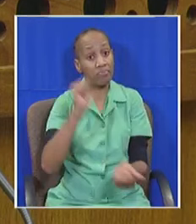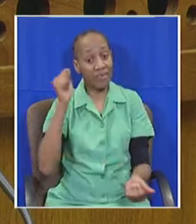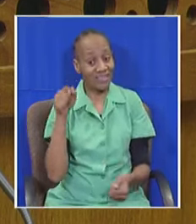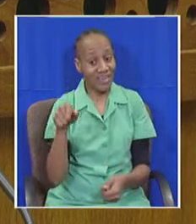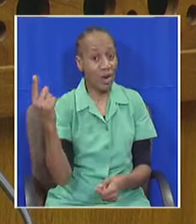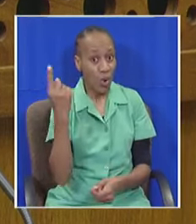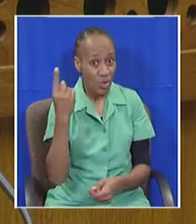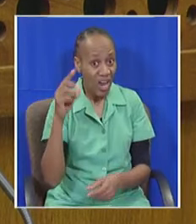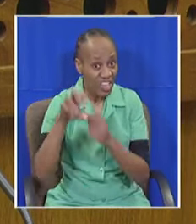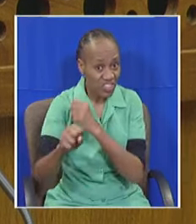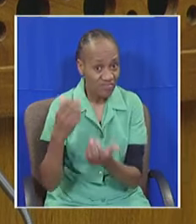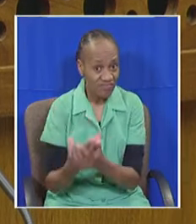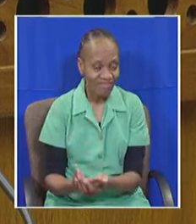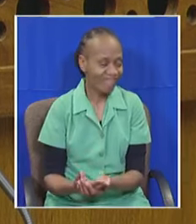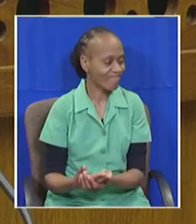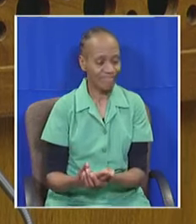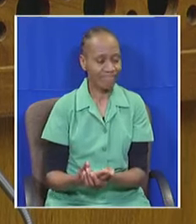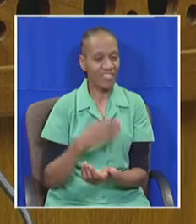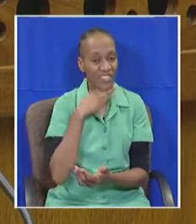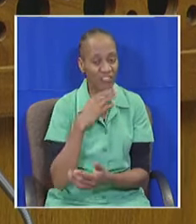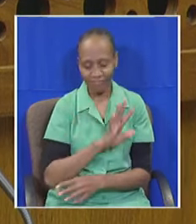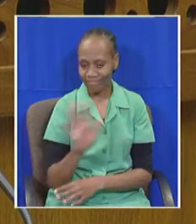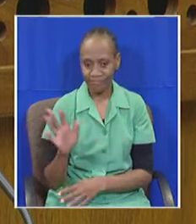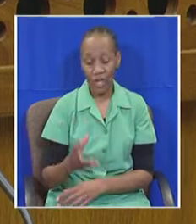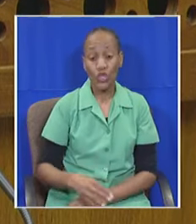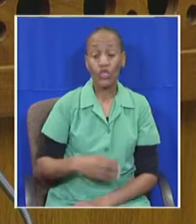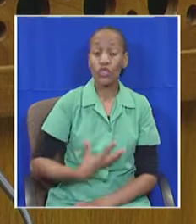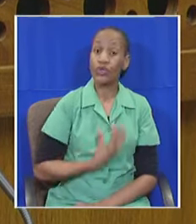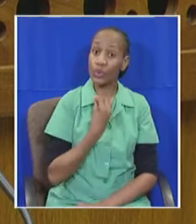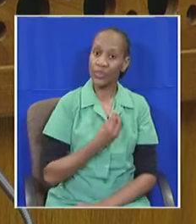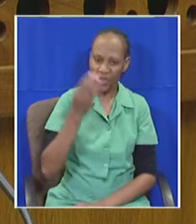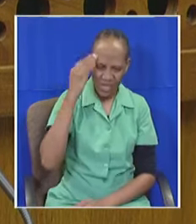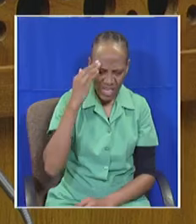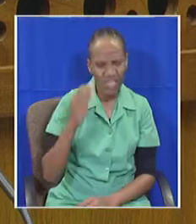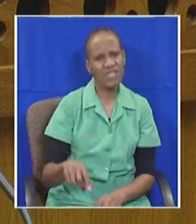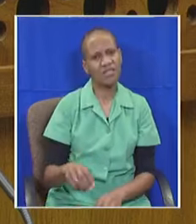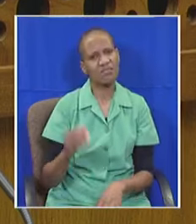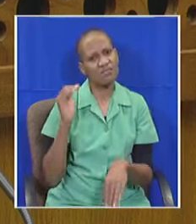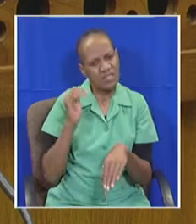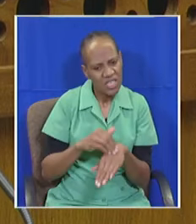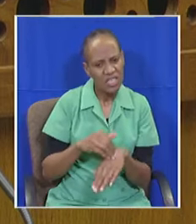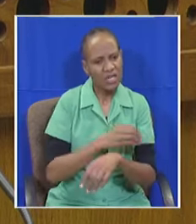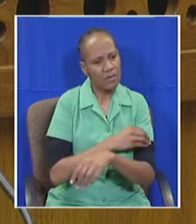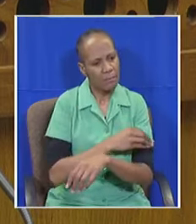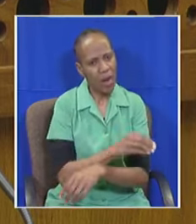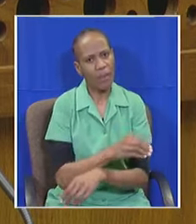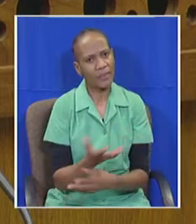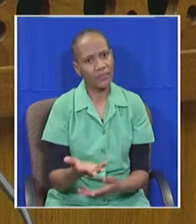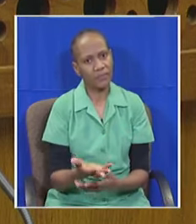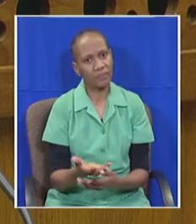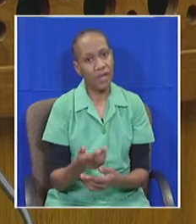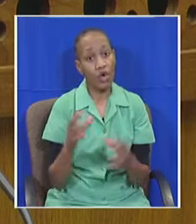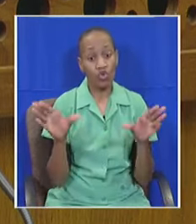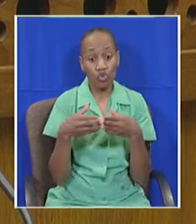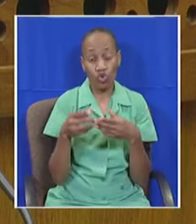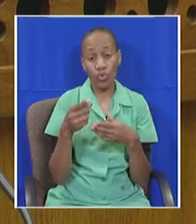not enough. The youth who form the majority of the population are hungry for economic empowerment. The class of